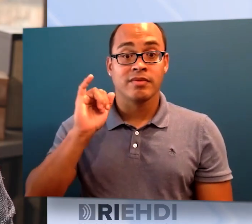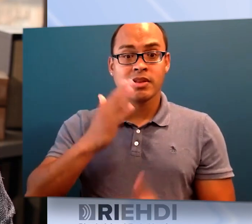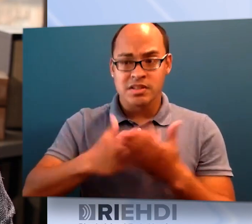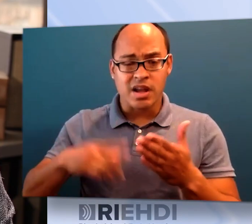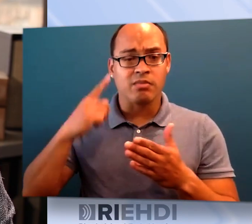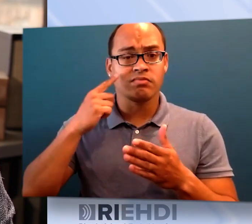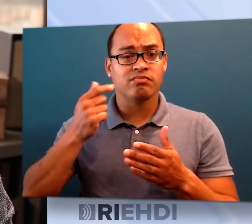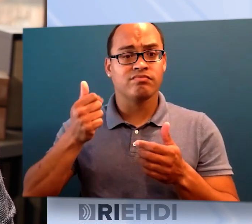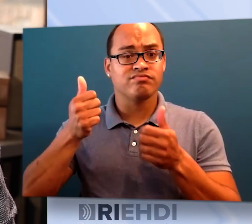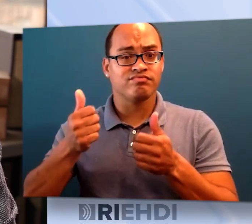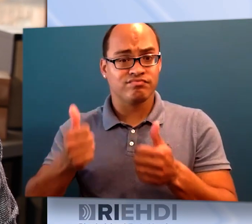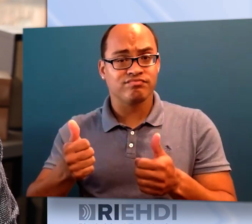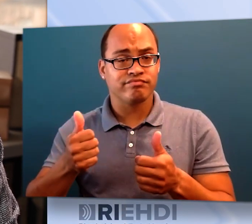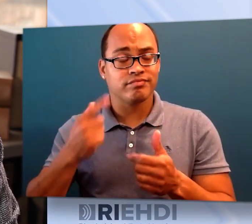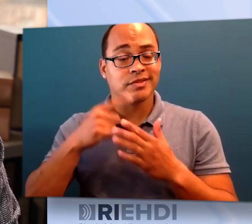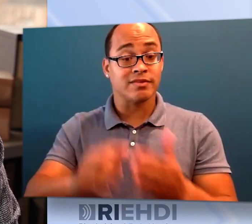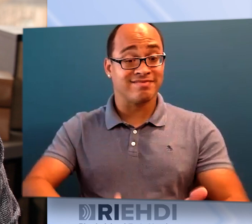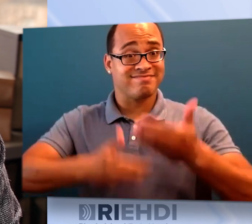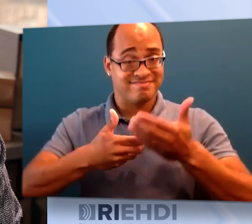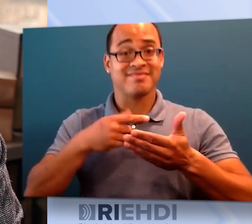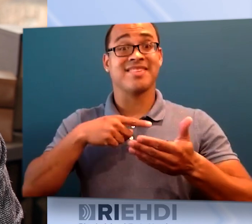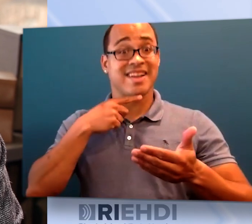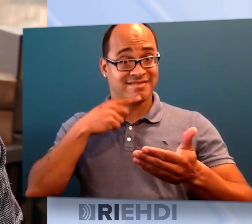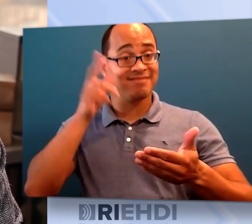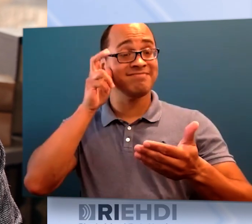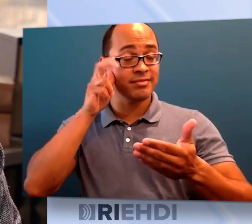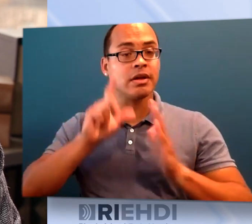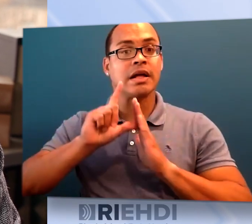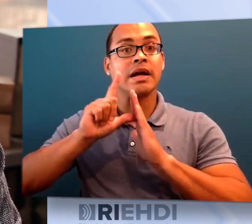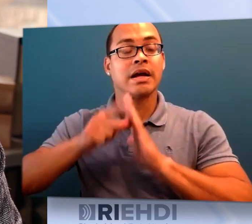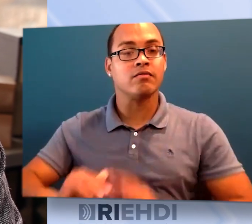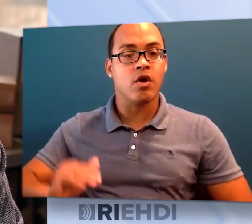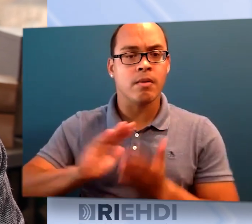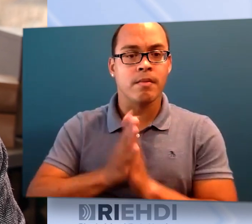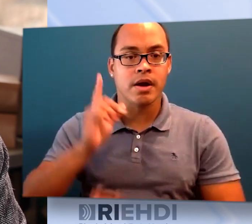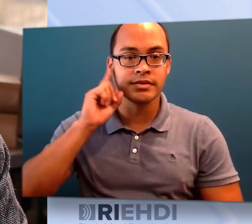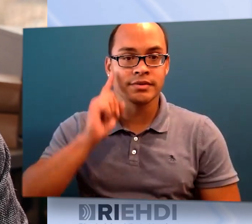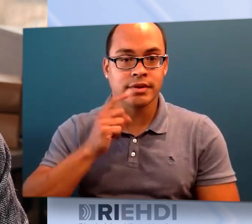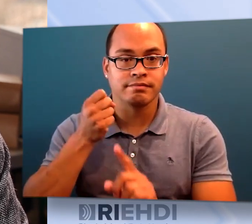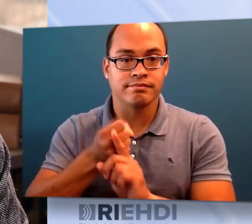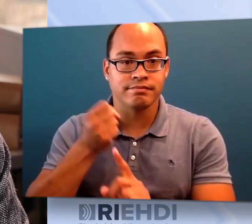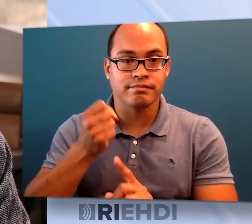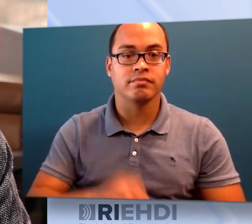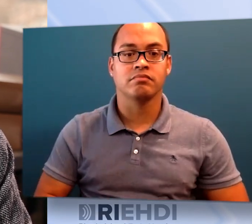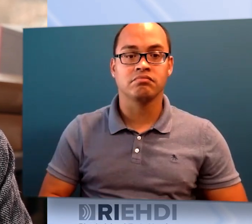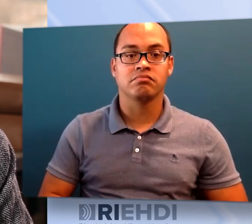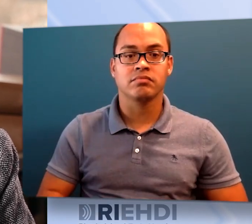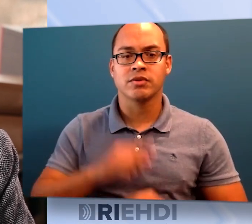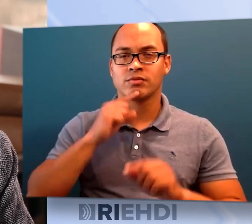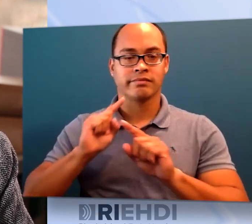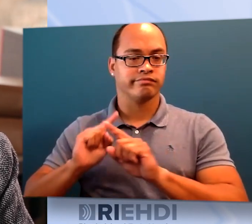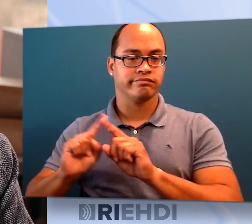One thing, some hearing loss is not identified at birth, and some is gradually progressive from birth. For instance,